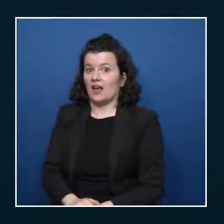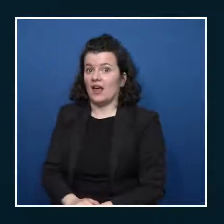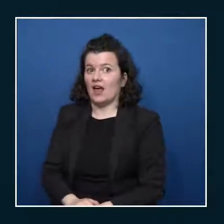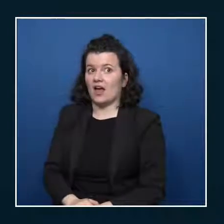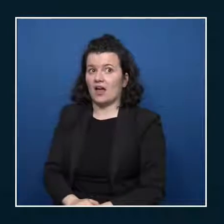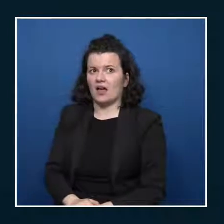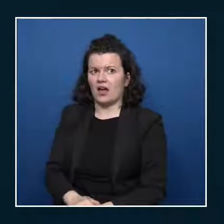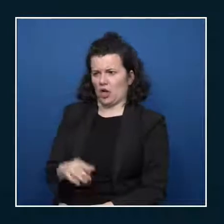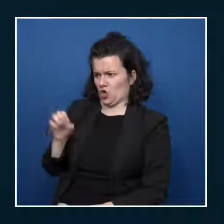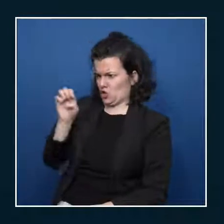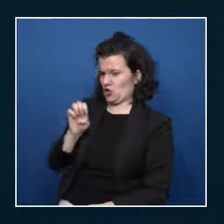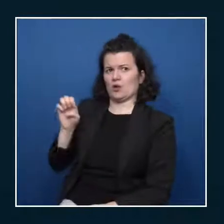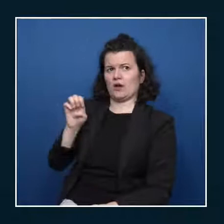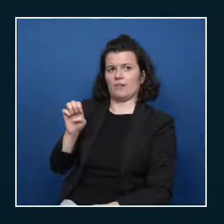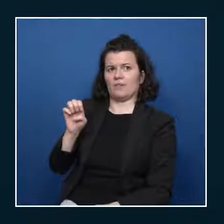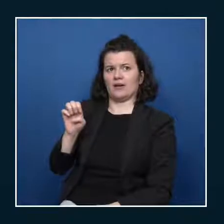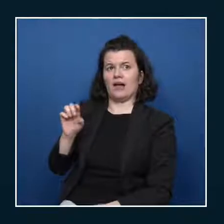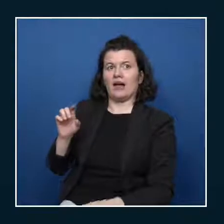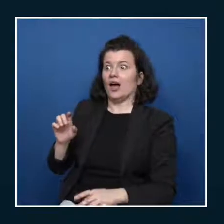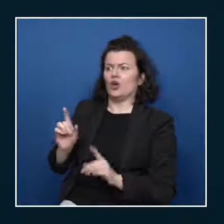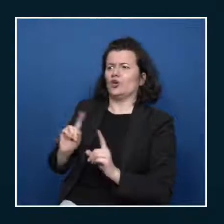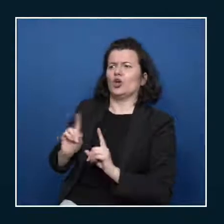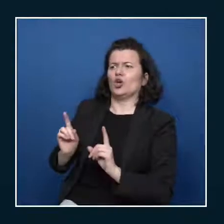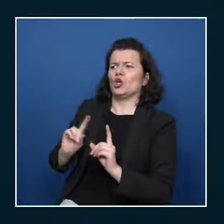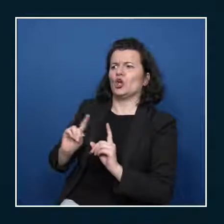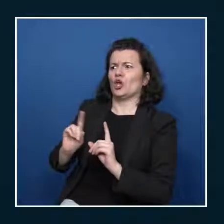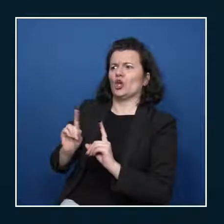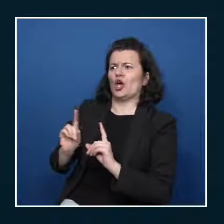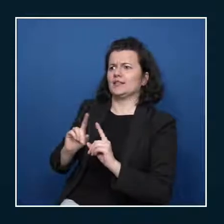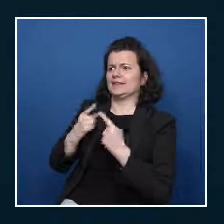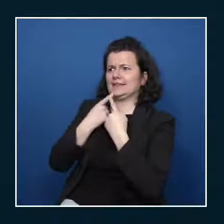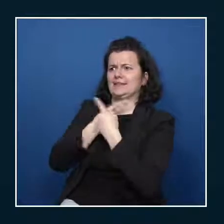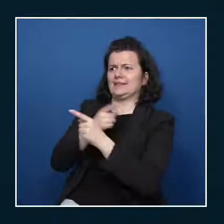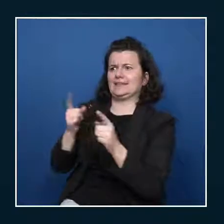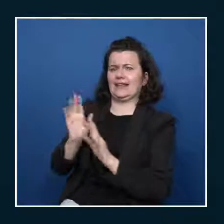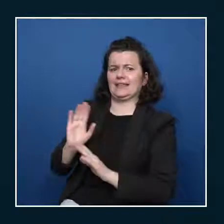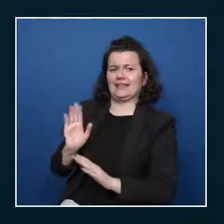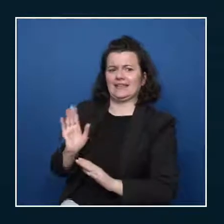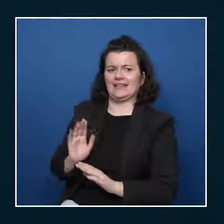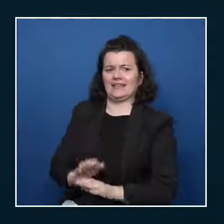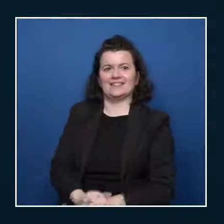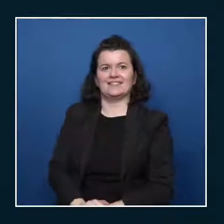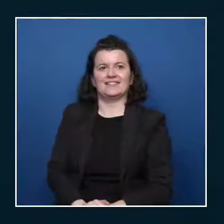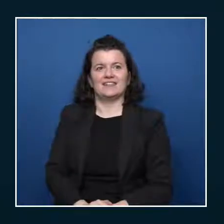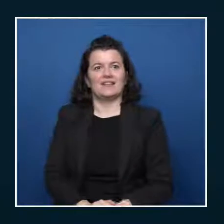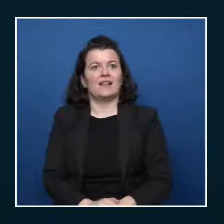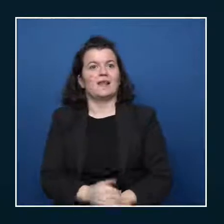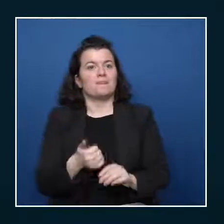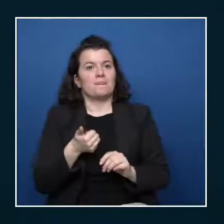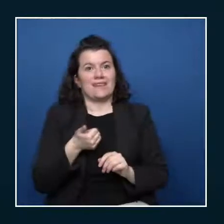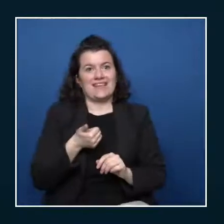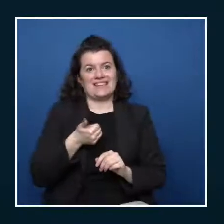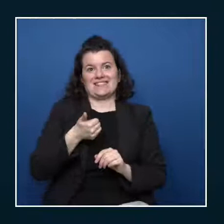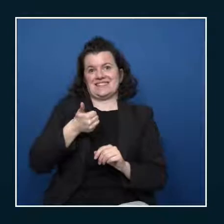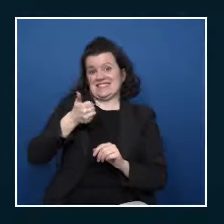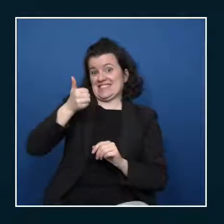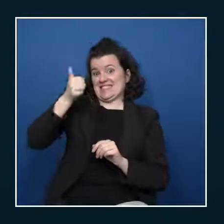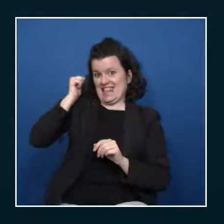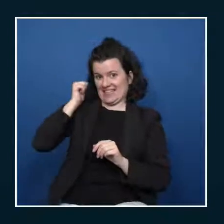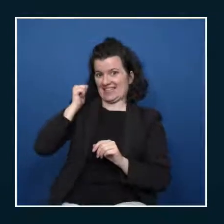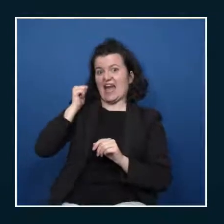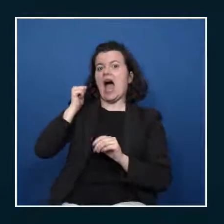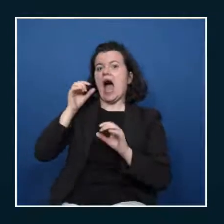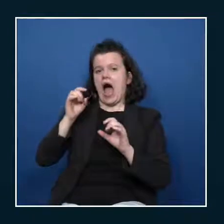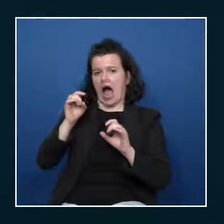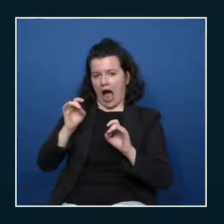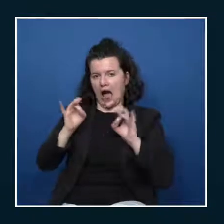No, I would not do that, of course. Well, yesterday Australian time, but your time now, our